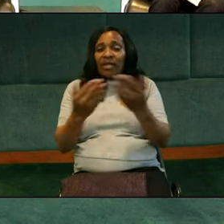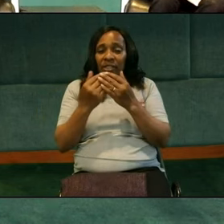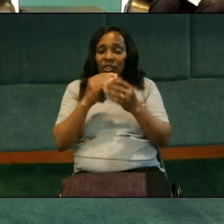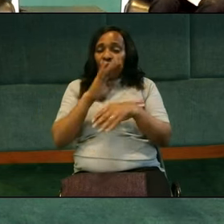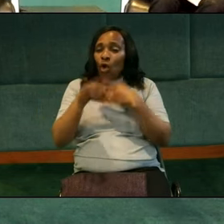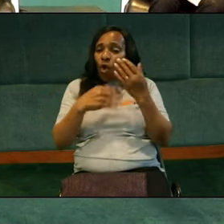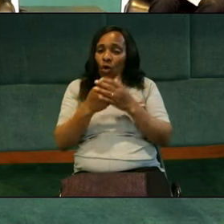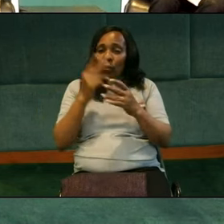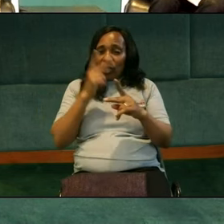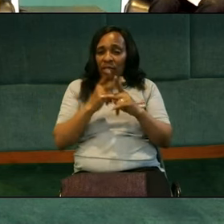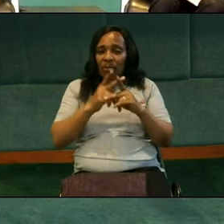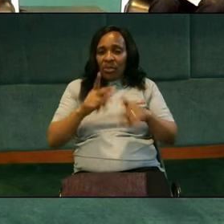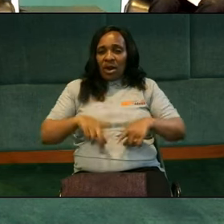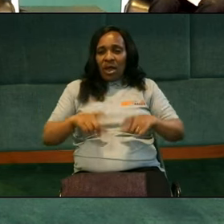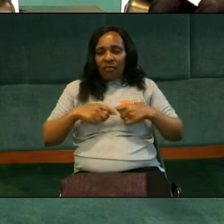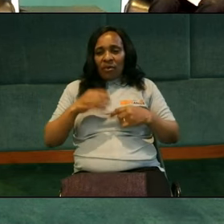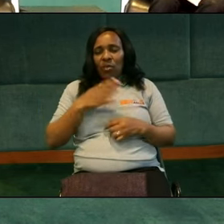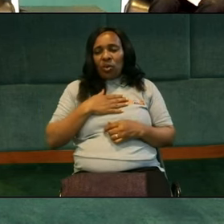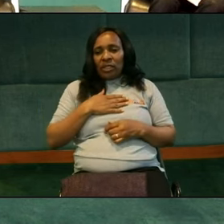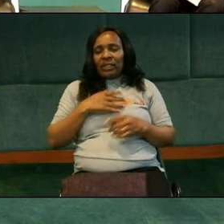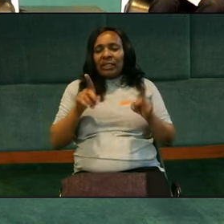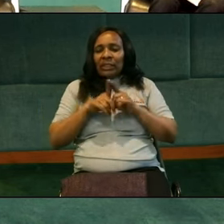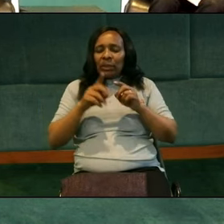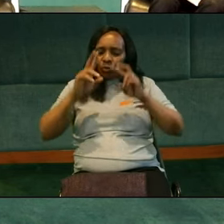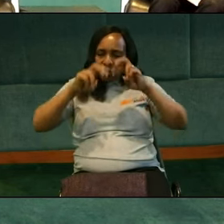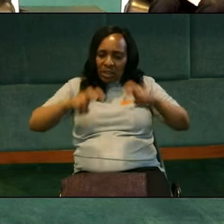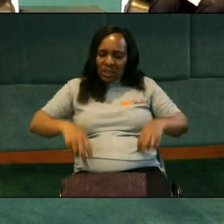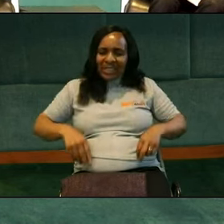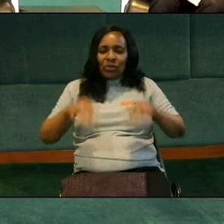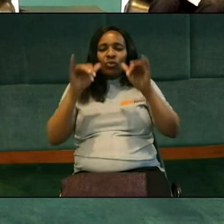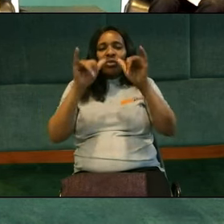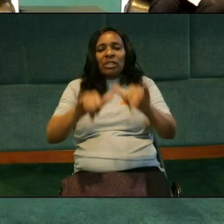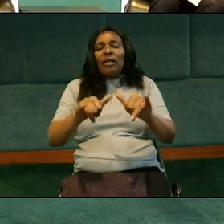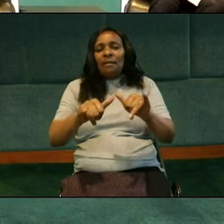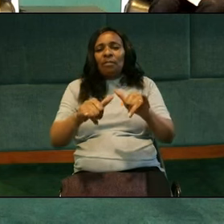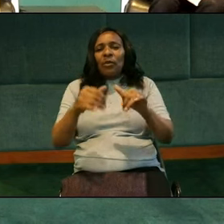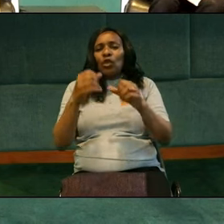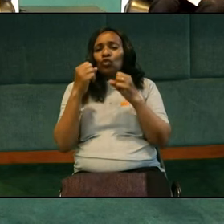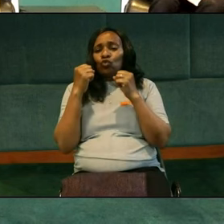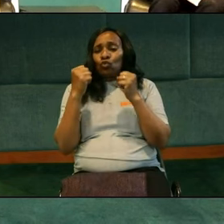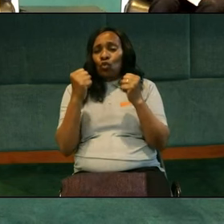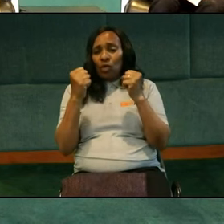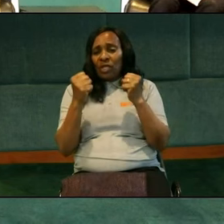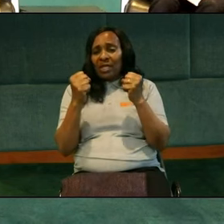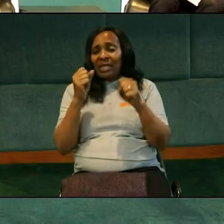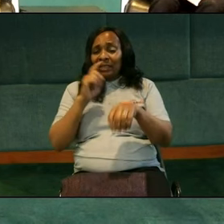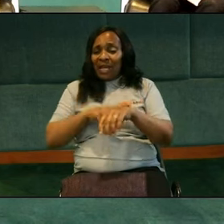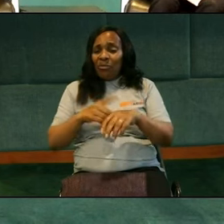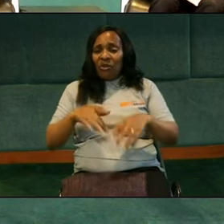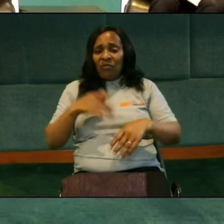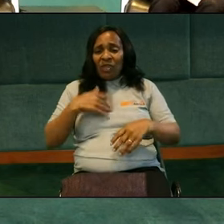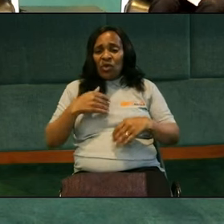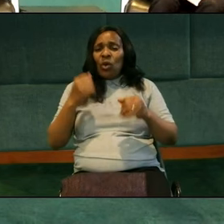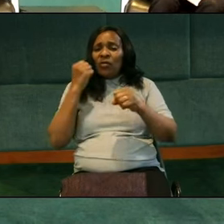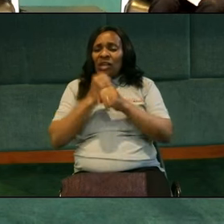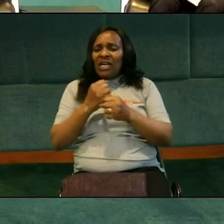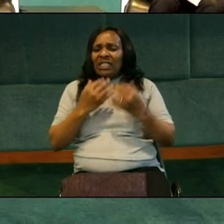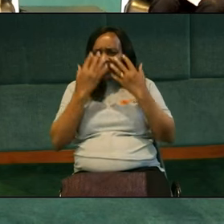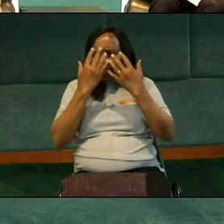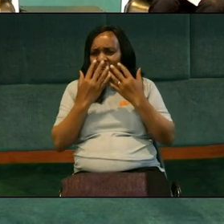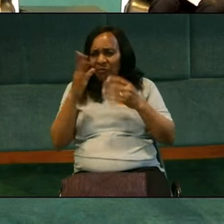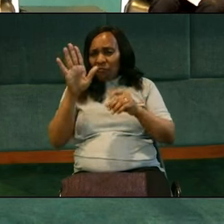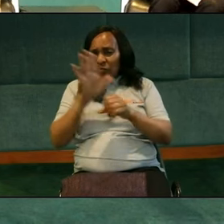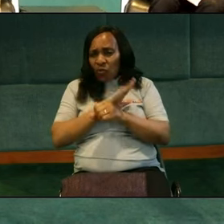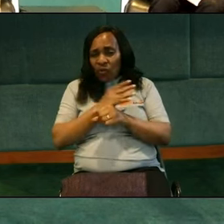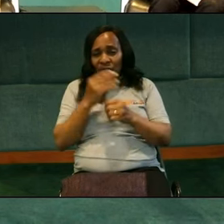keep in our lives even as we seek to remain steadfast. Even when we feel we have done shameful things, God is saying